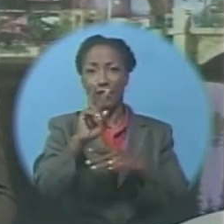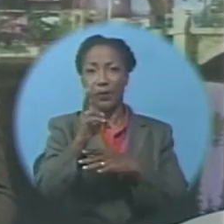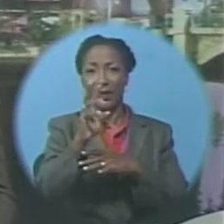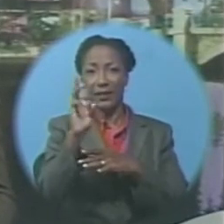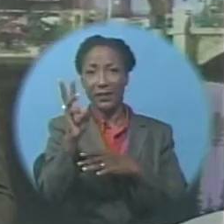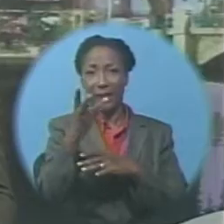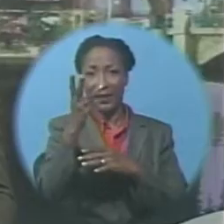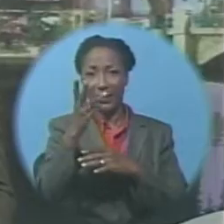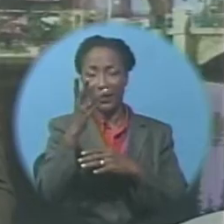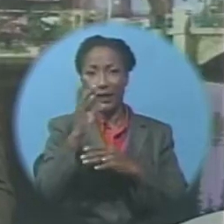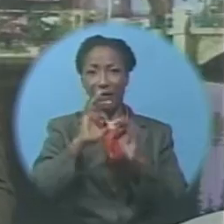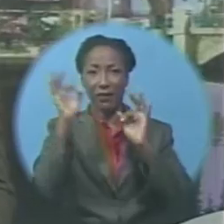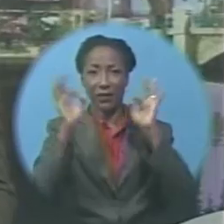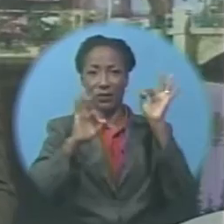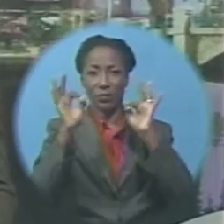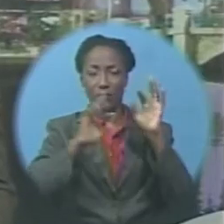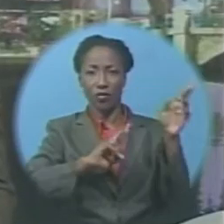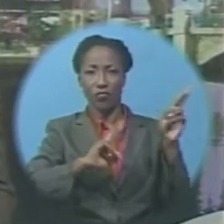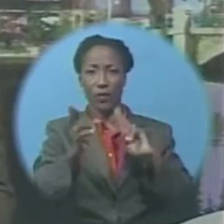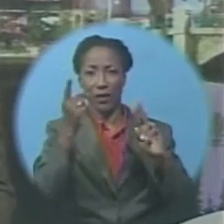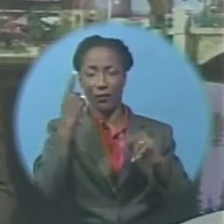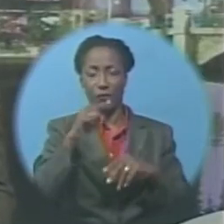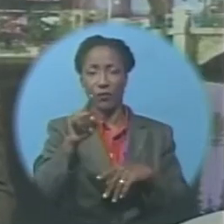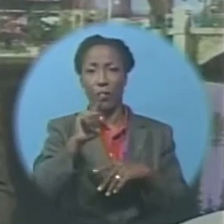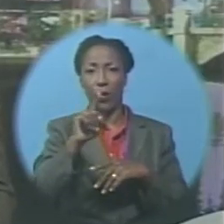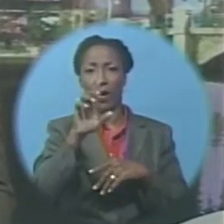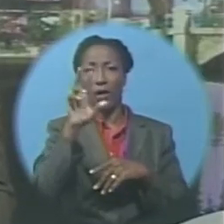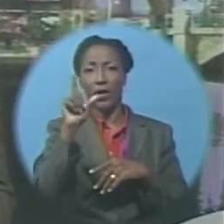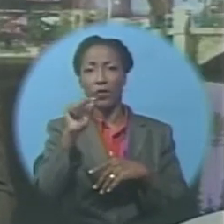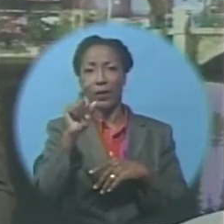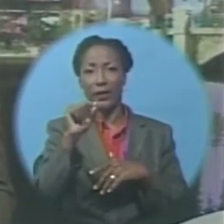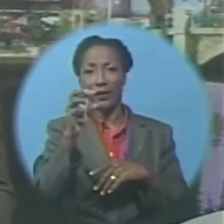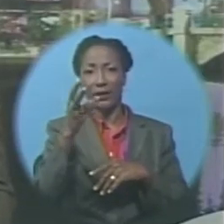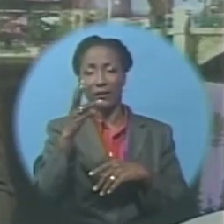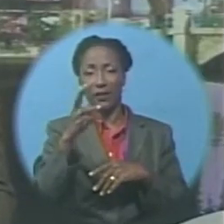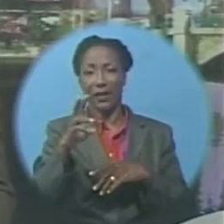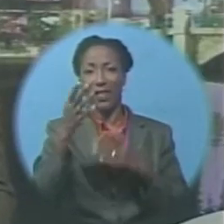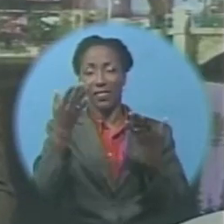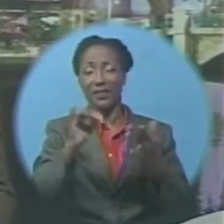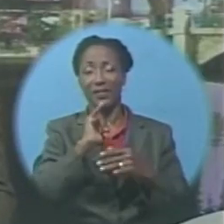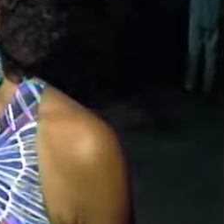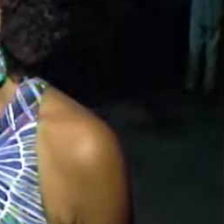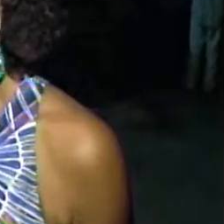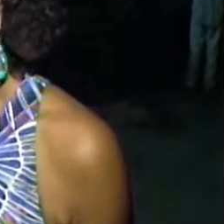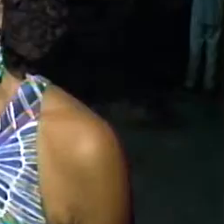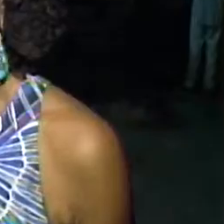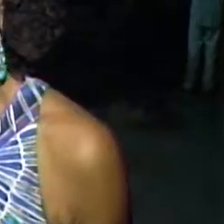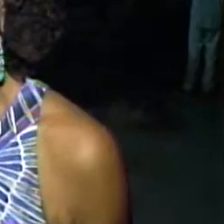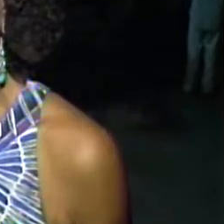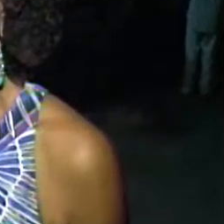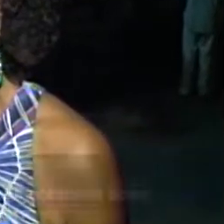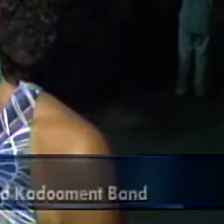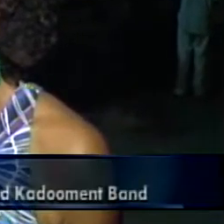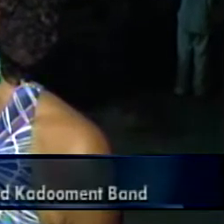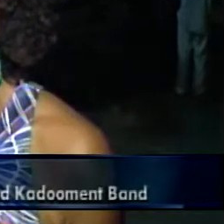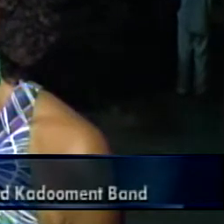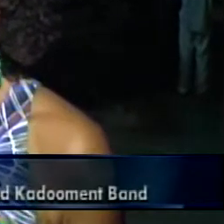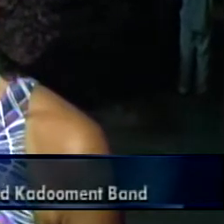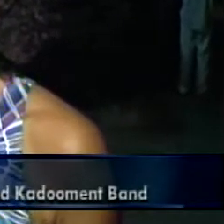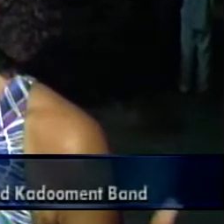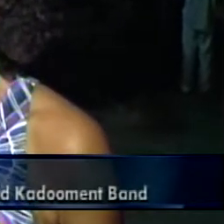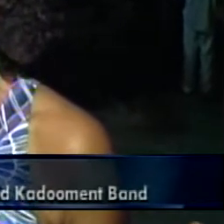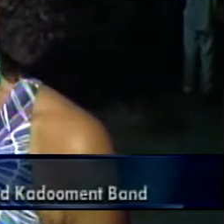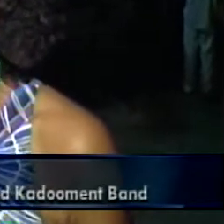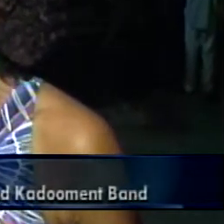and she's pumped up for Cropover 2017. Her theme is, this is my island. Last year I got a fruit prices, but this year